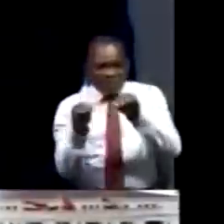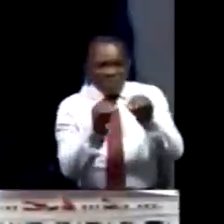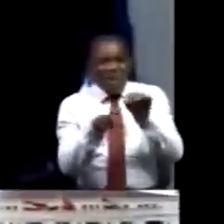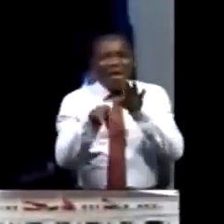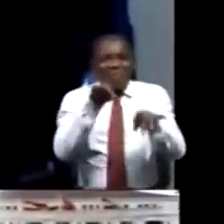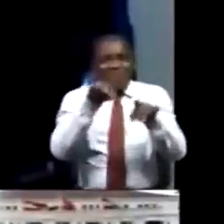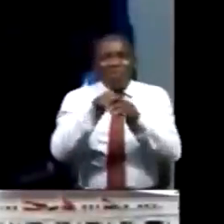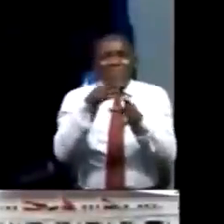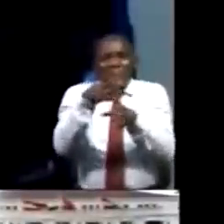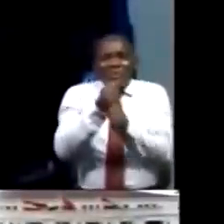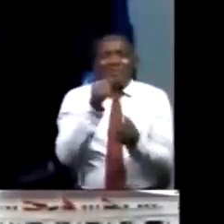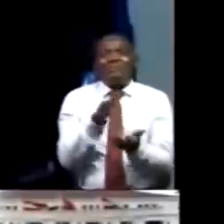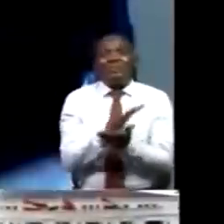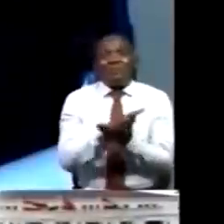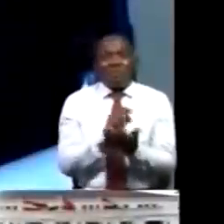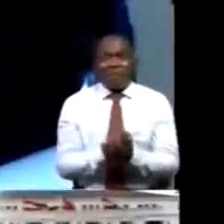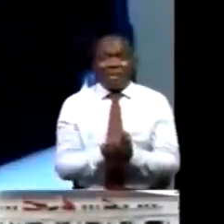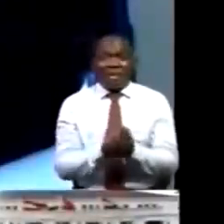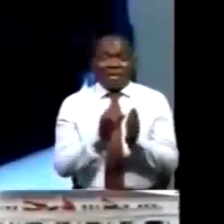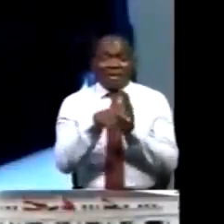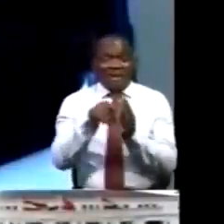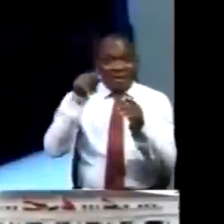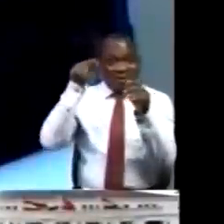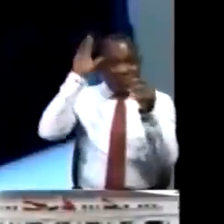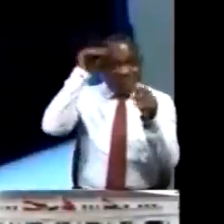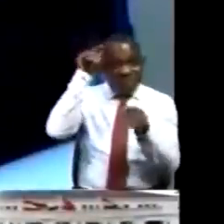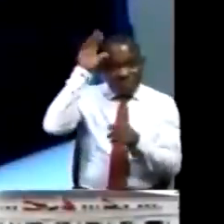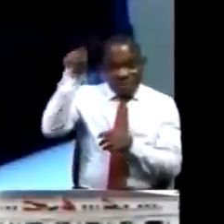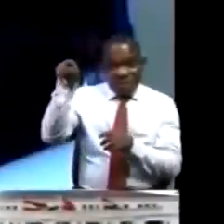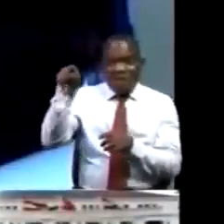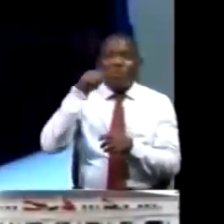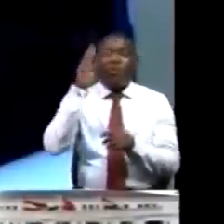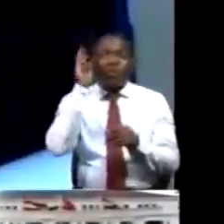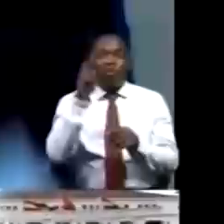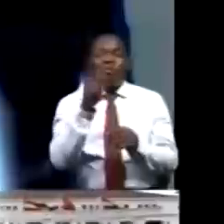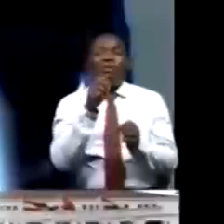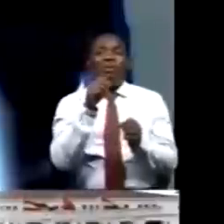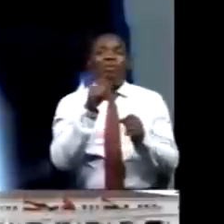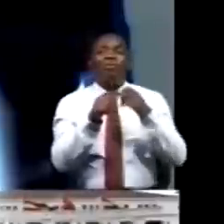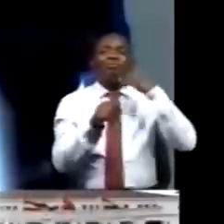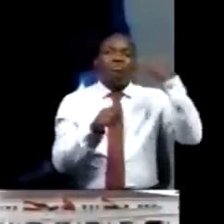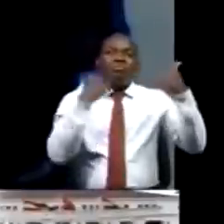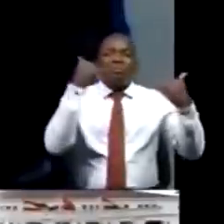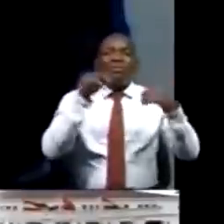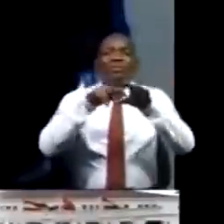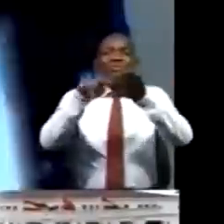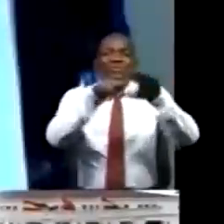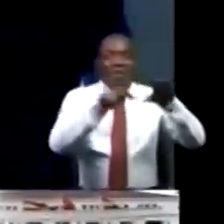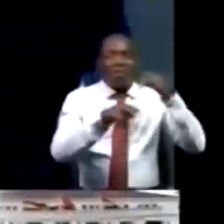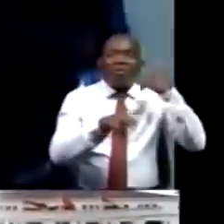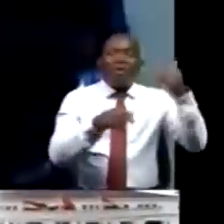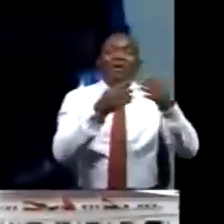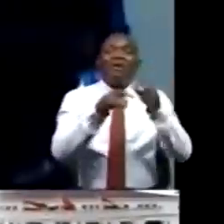on the summary sheet. And then he said he was going to make phone calls to the region